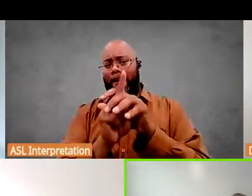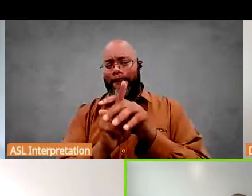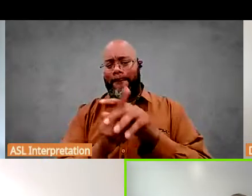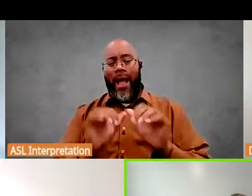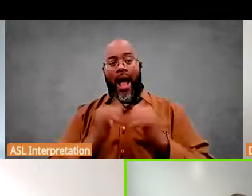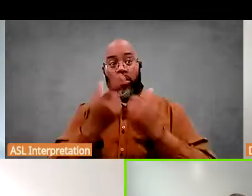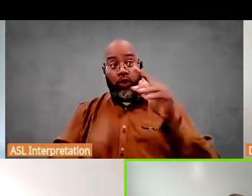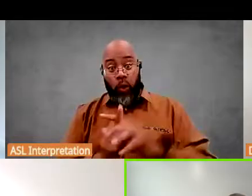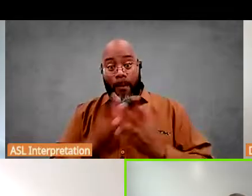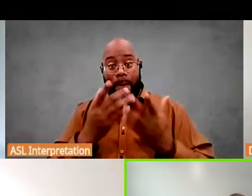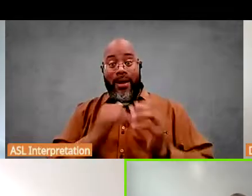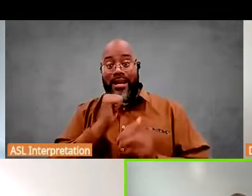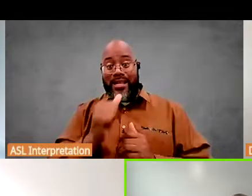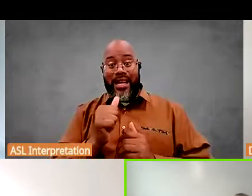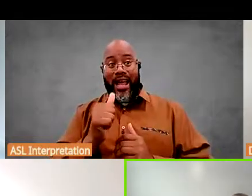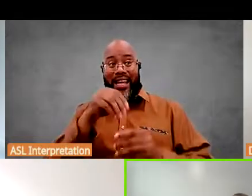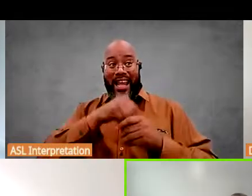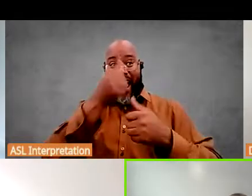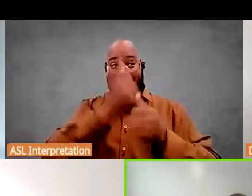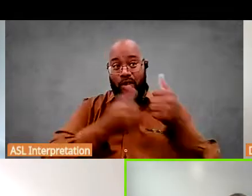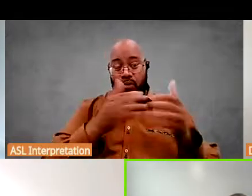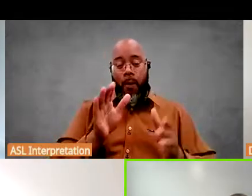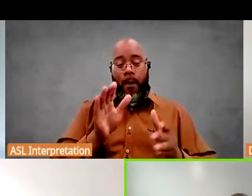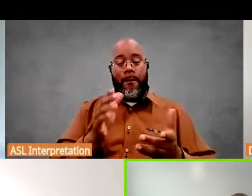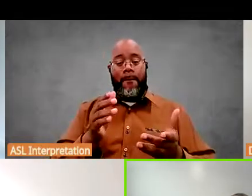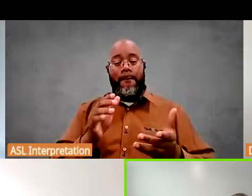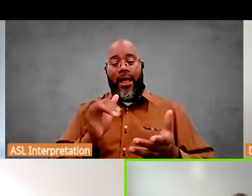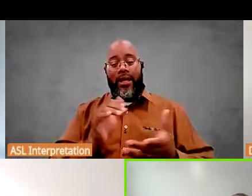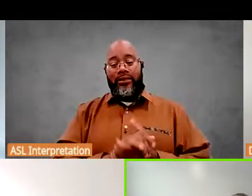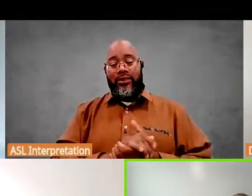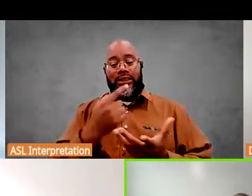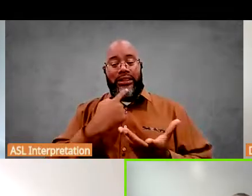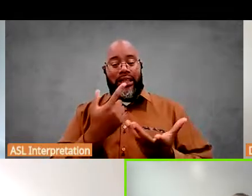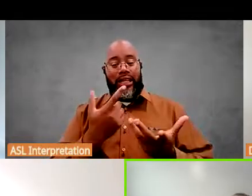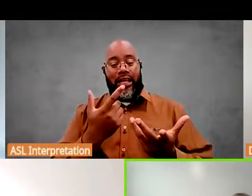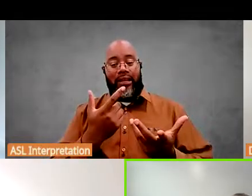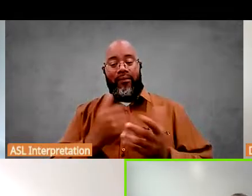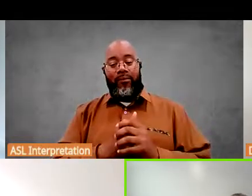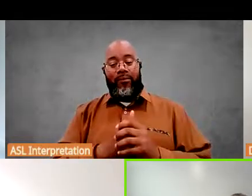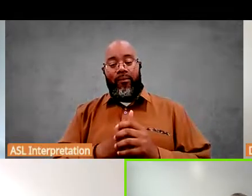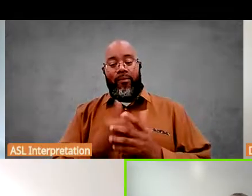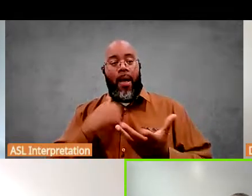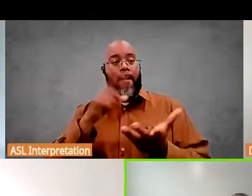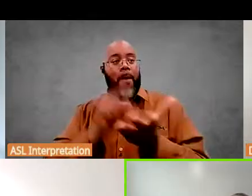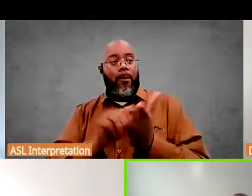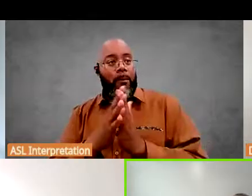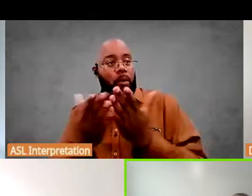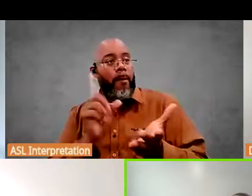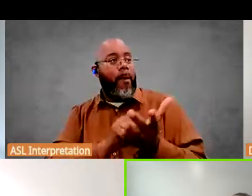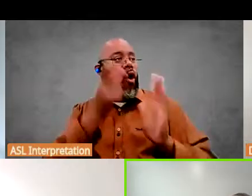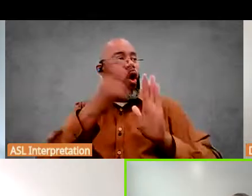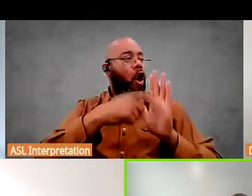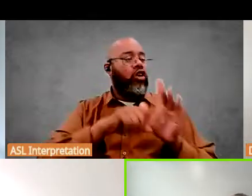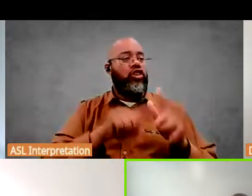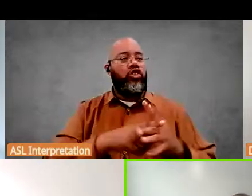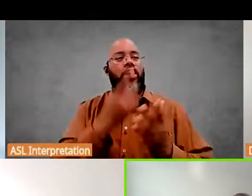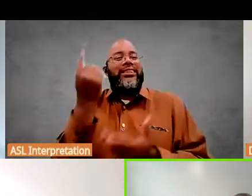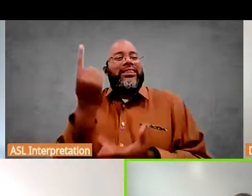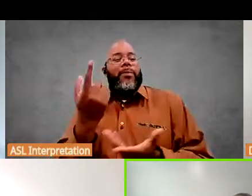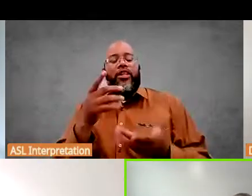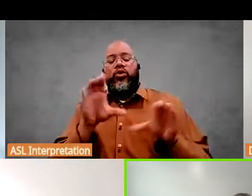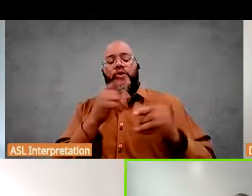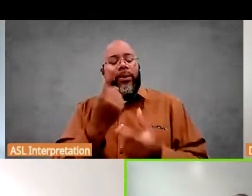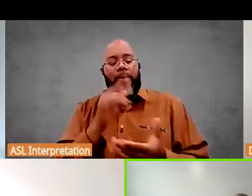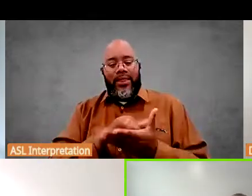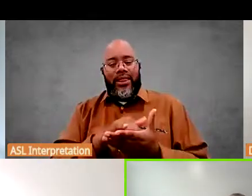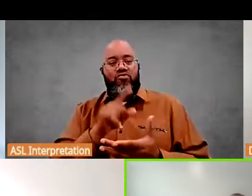show up might not be being in every room. It might be like you say, like publish a book, publish an article, start something, like do something that you're